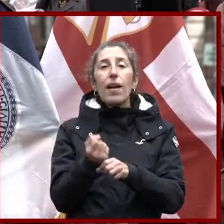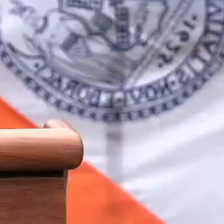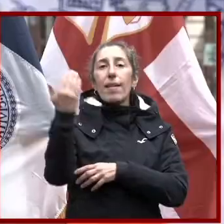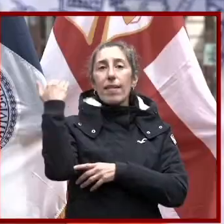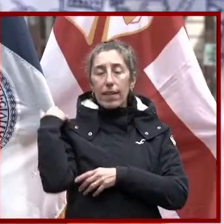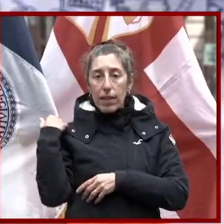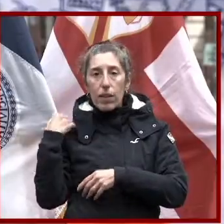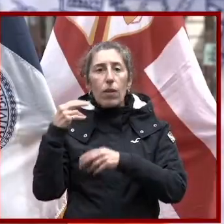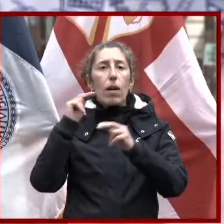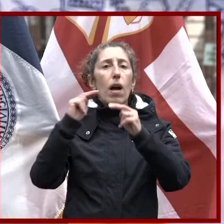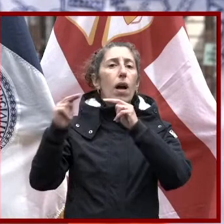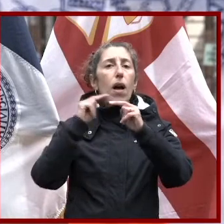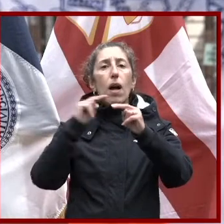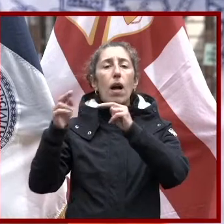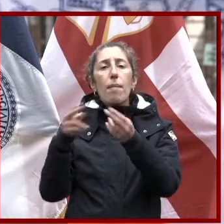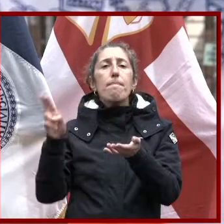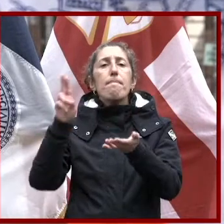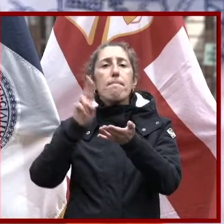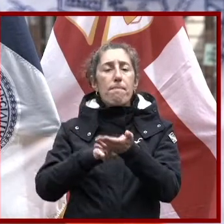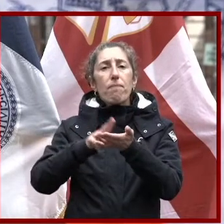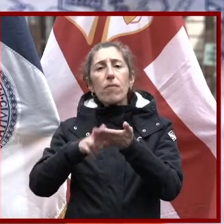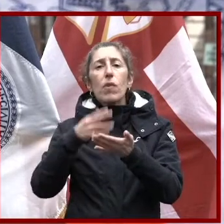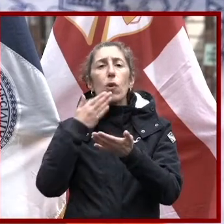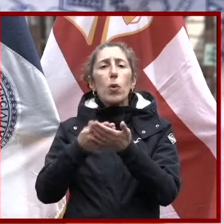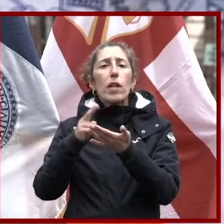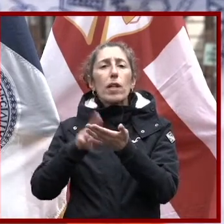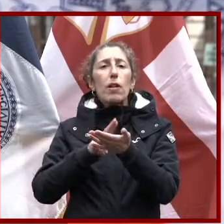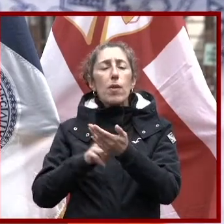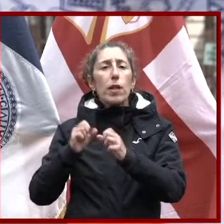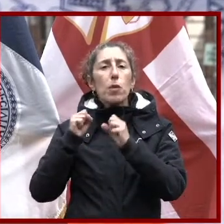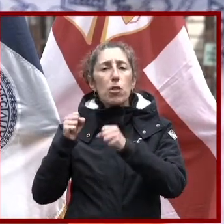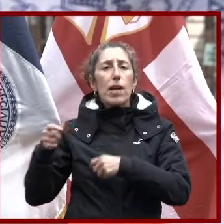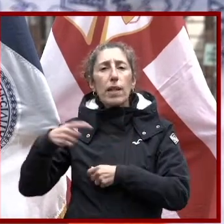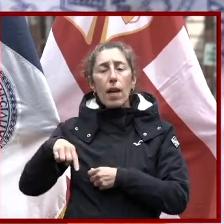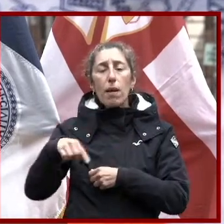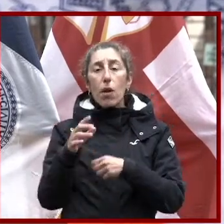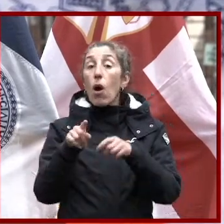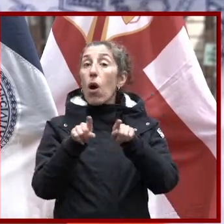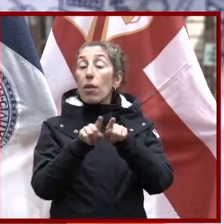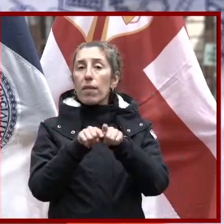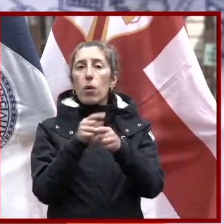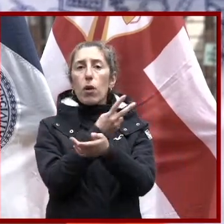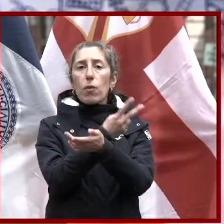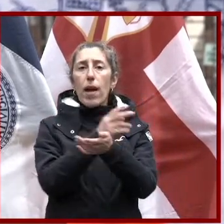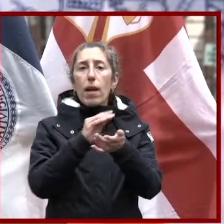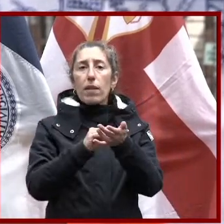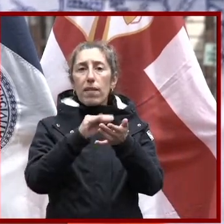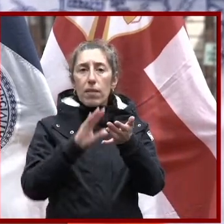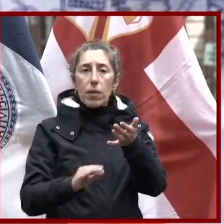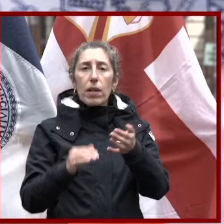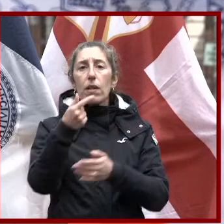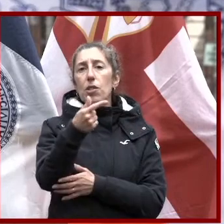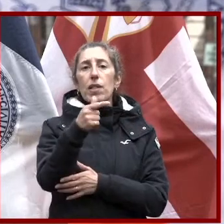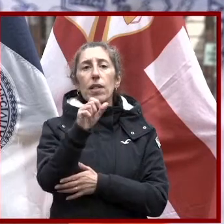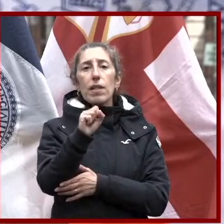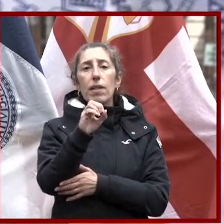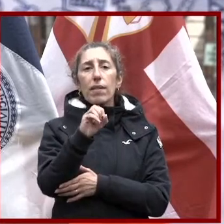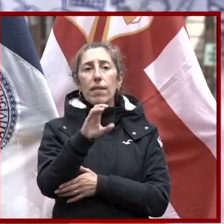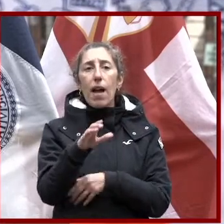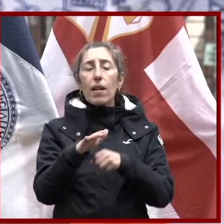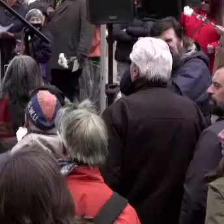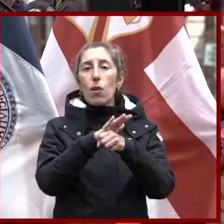semester. Graduate students, proud members of GSOC, UAW, Local